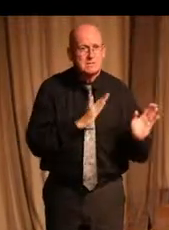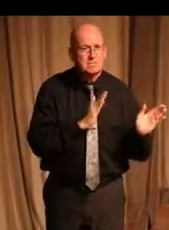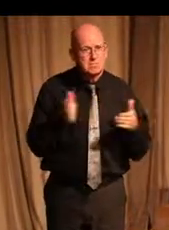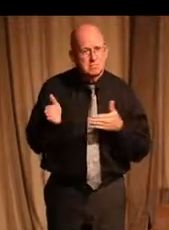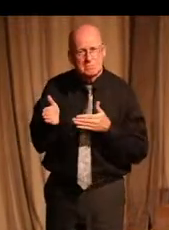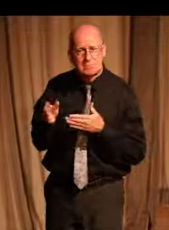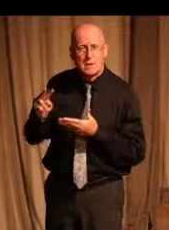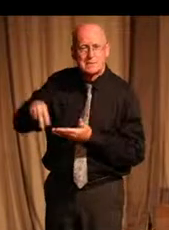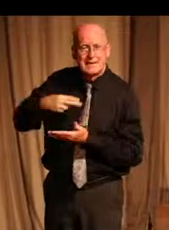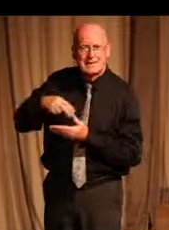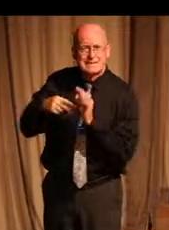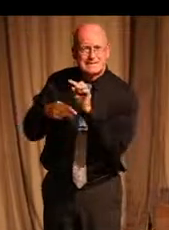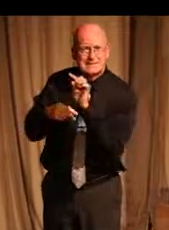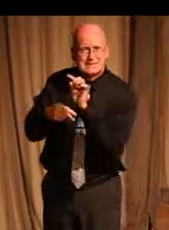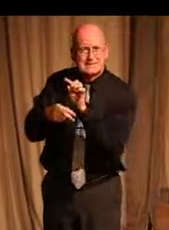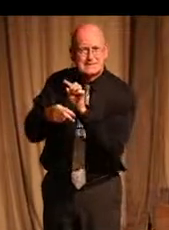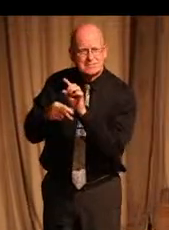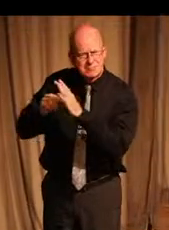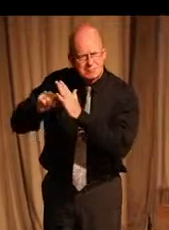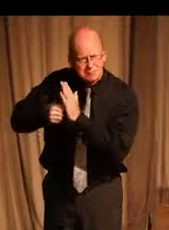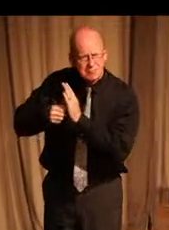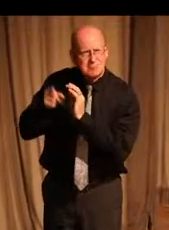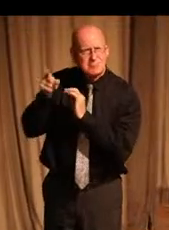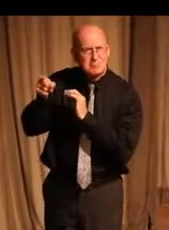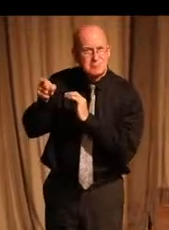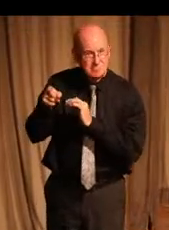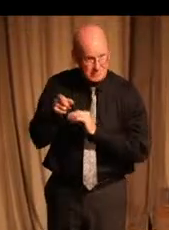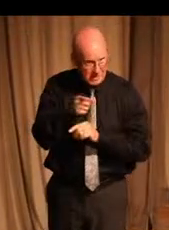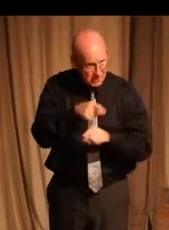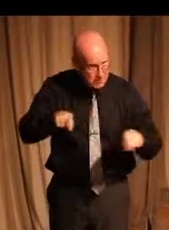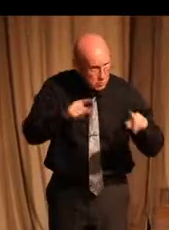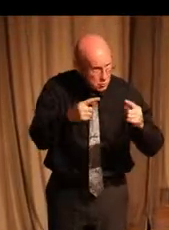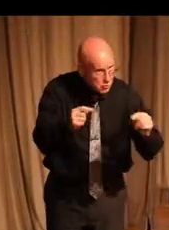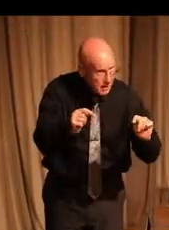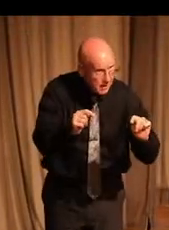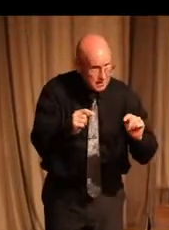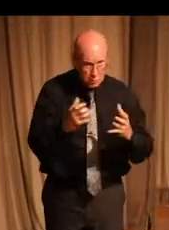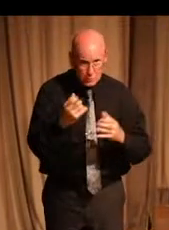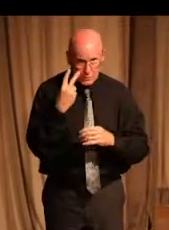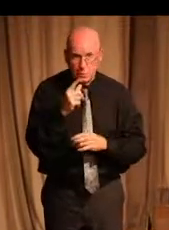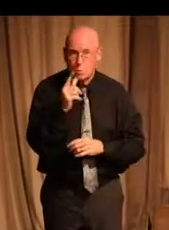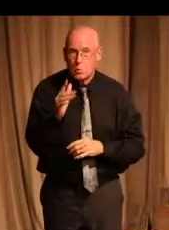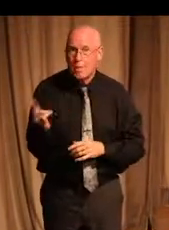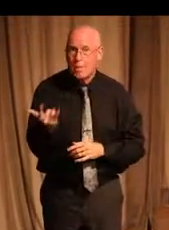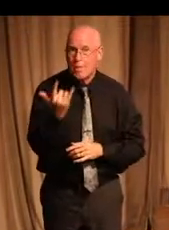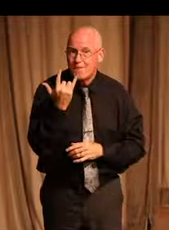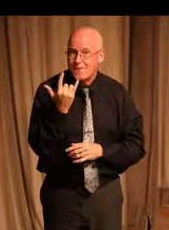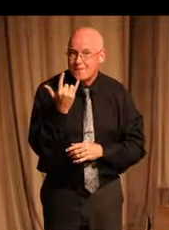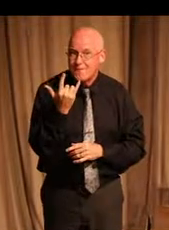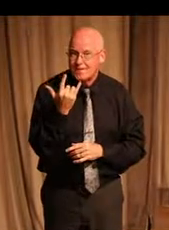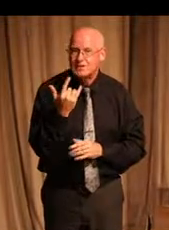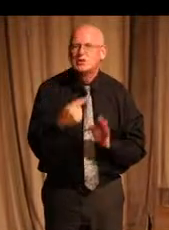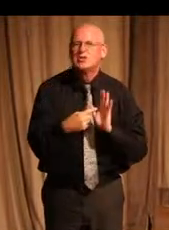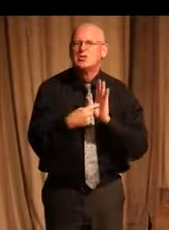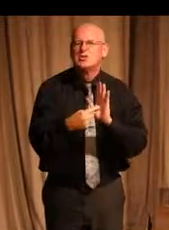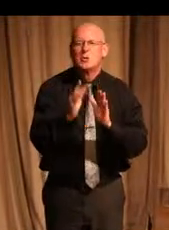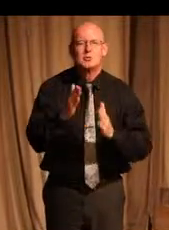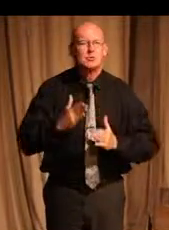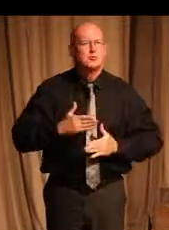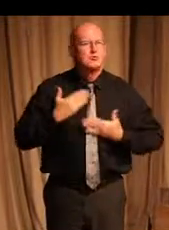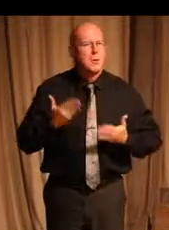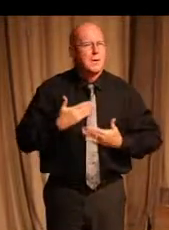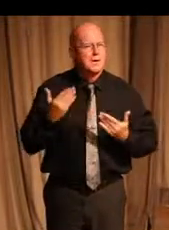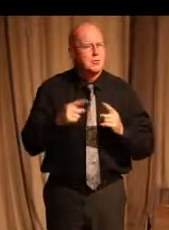part? Because I don't know if you've ever tried this, but if you want to see who loves you, you just show your joy